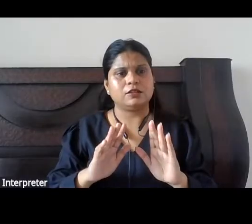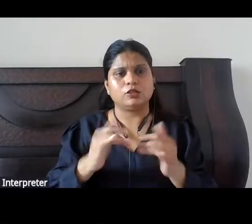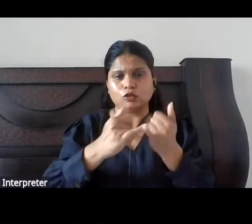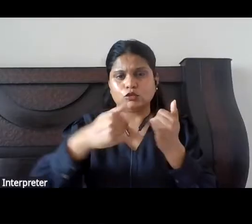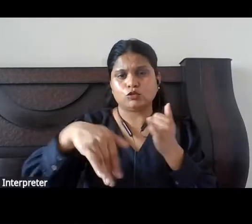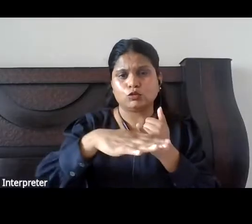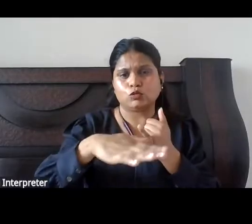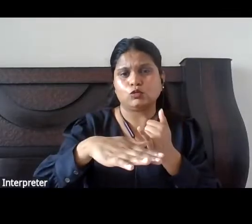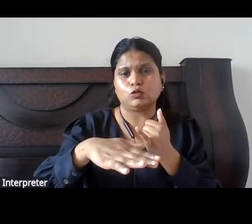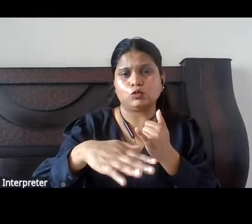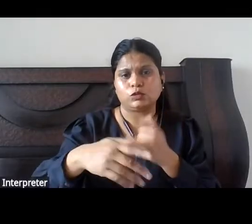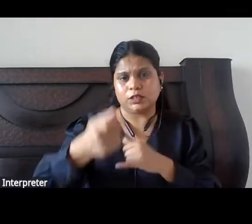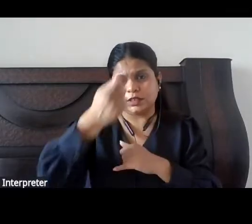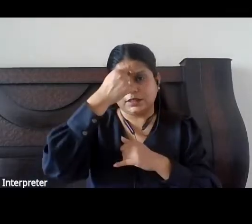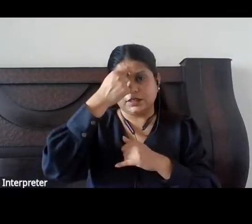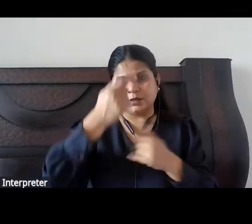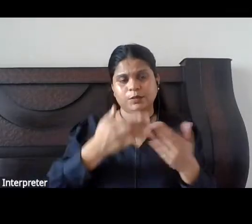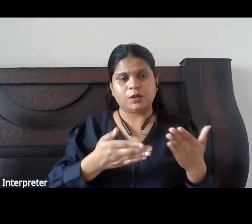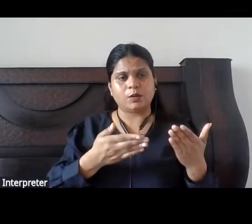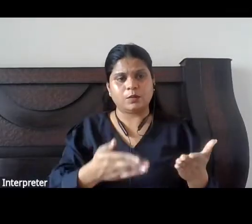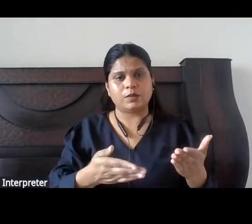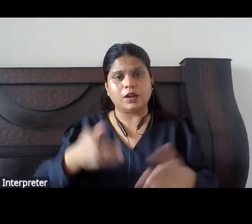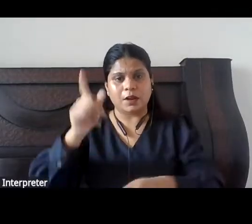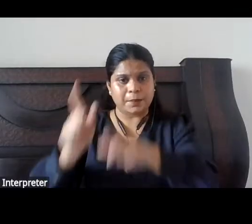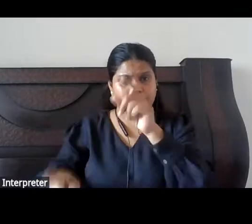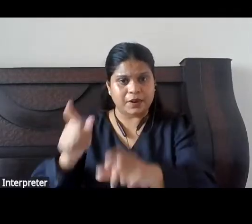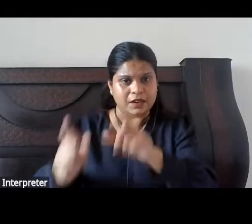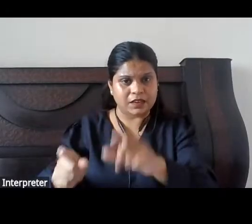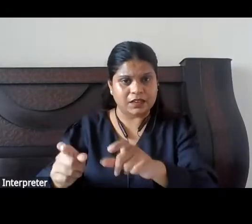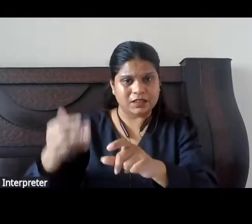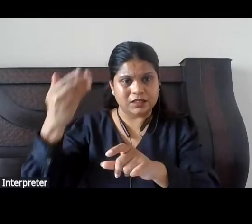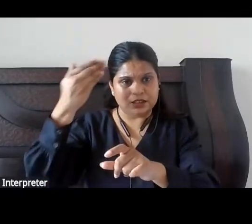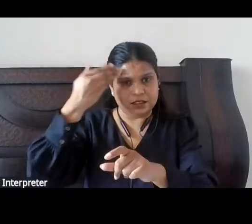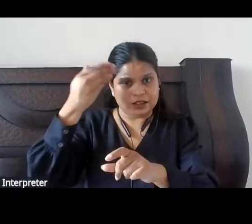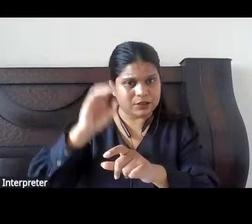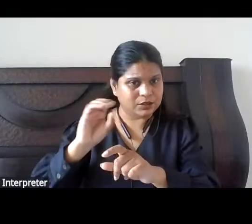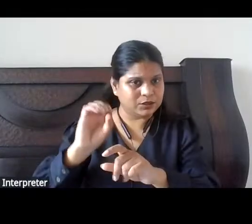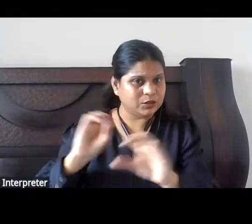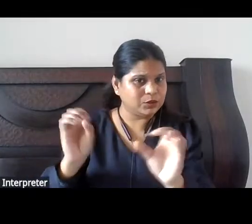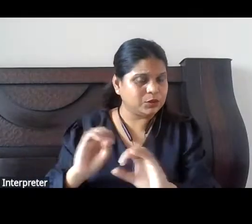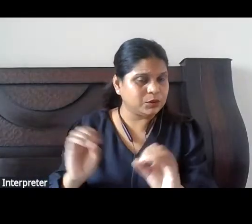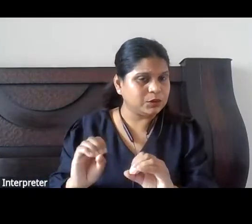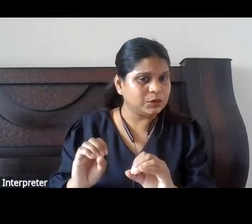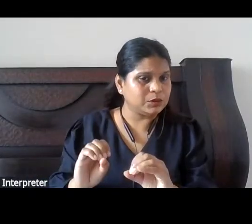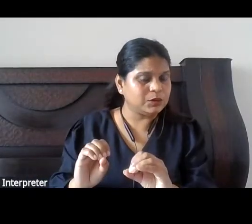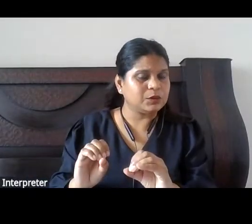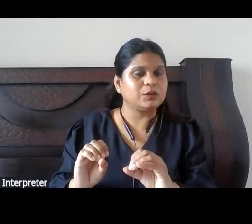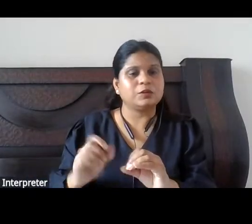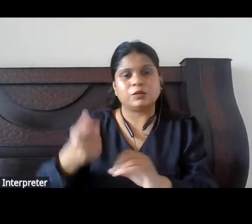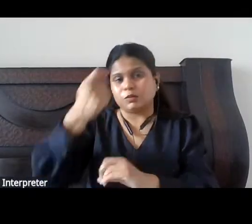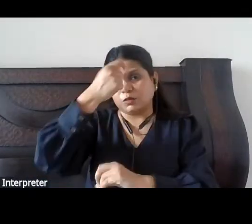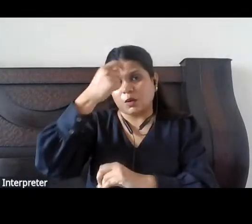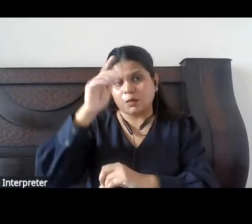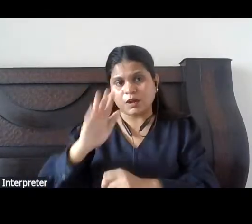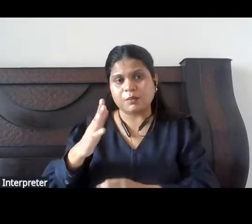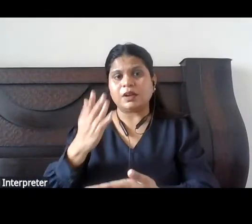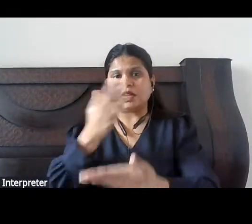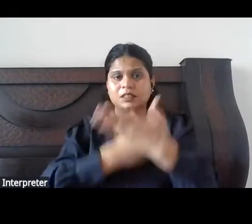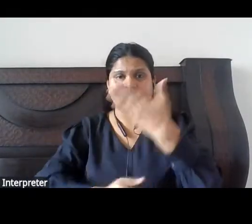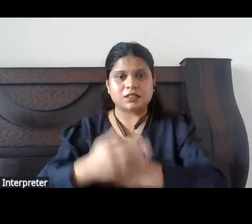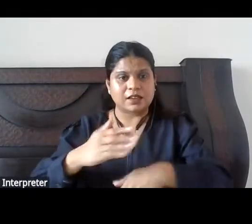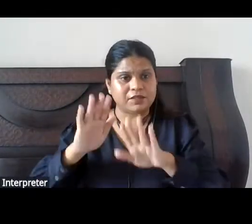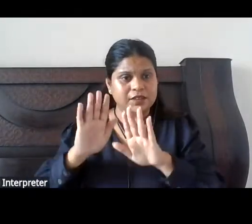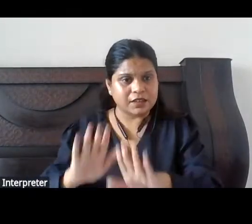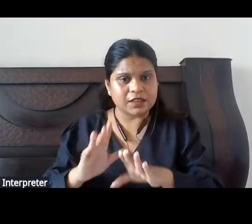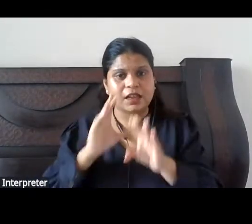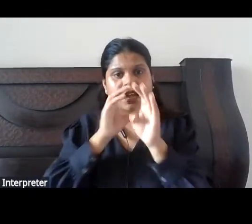and people refuse to acknowledge that they have leprosy, or when somebody, they've anyways been hiding it. So when somebody comes in